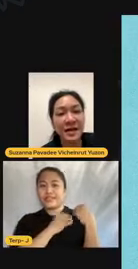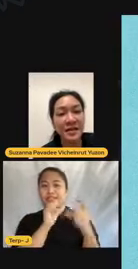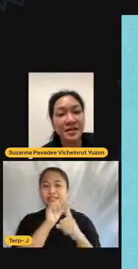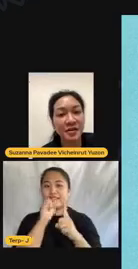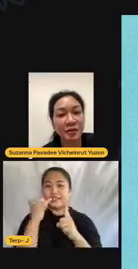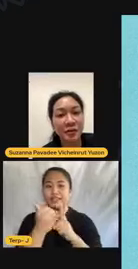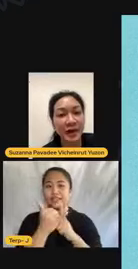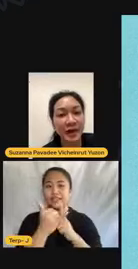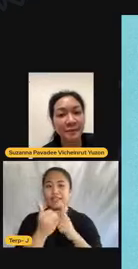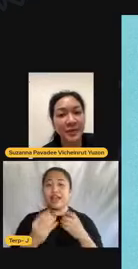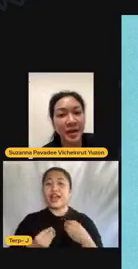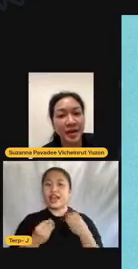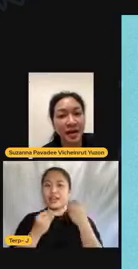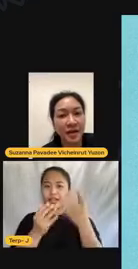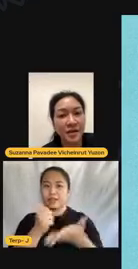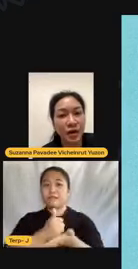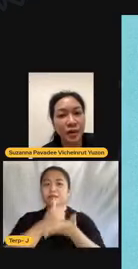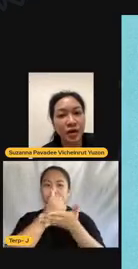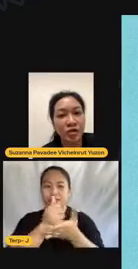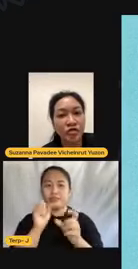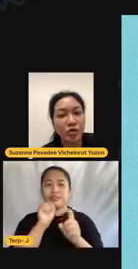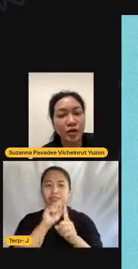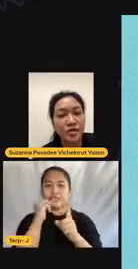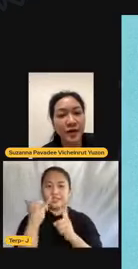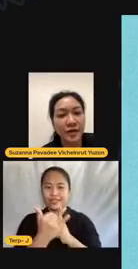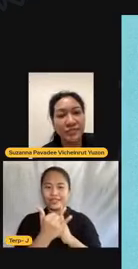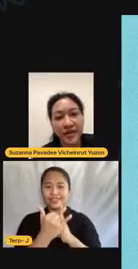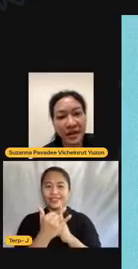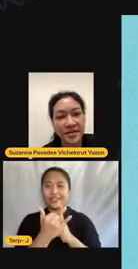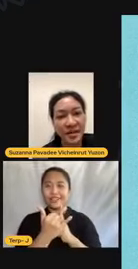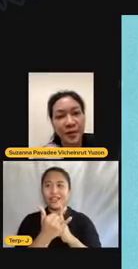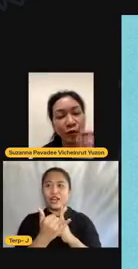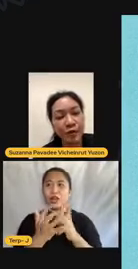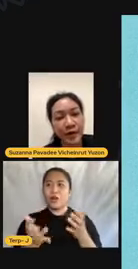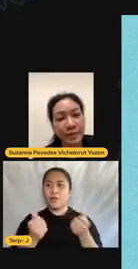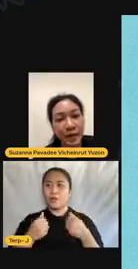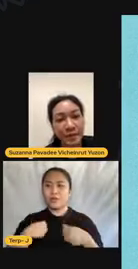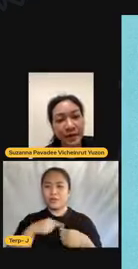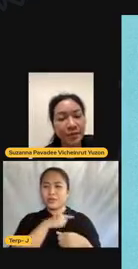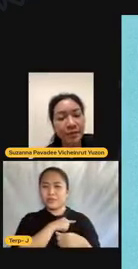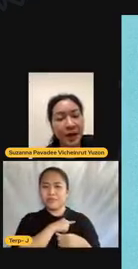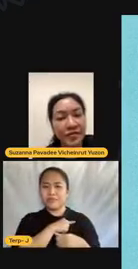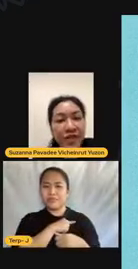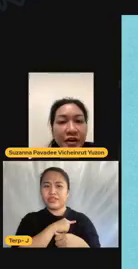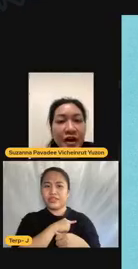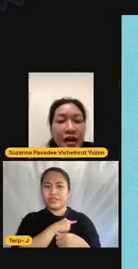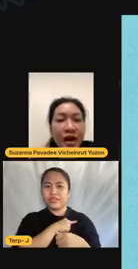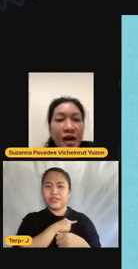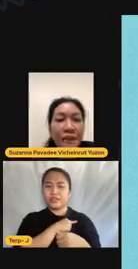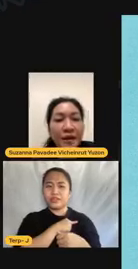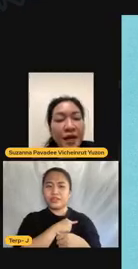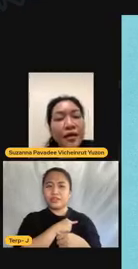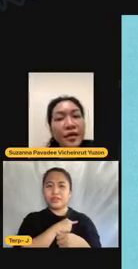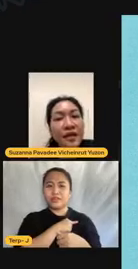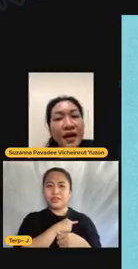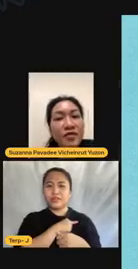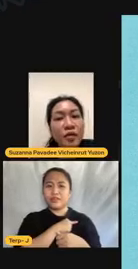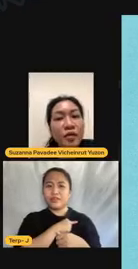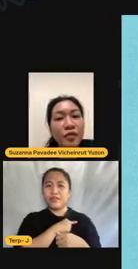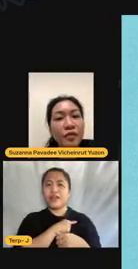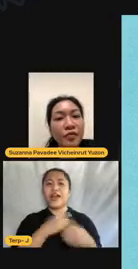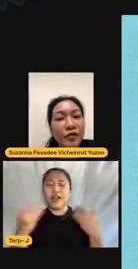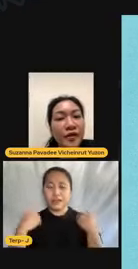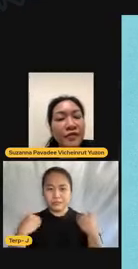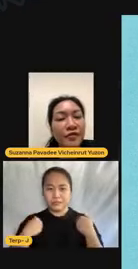to society in her way. And we also want to have, like I said, appropriate public behavior. But not only that,